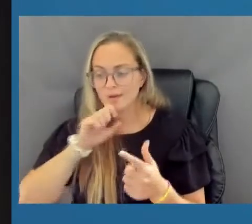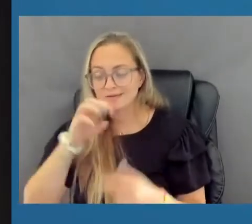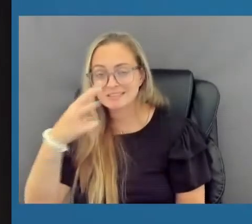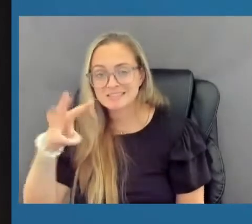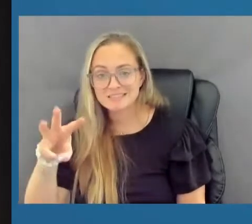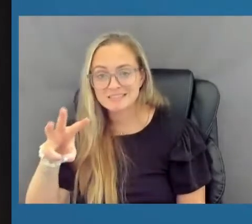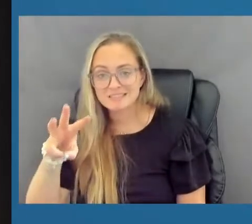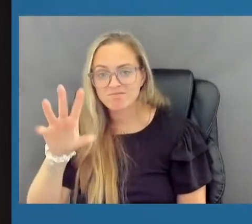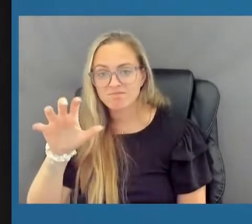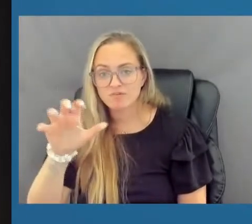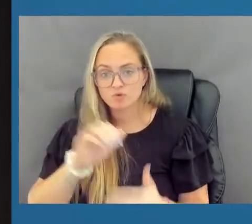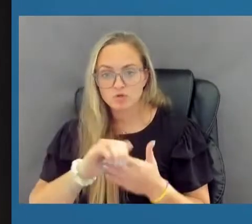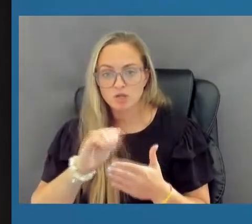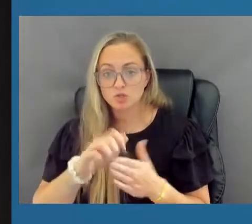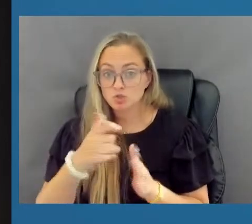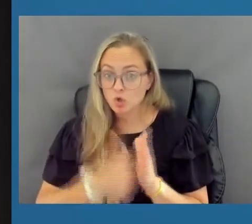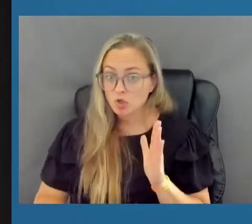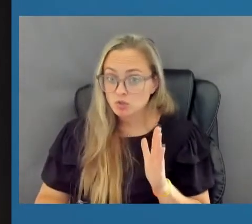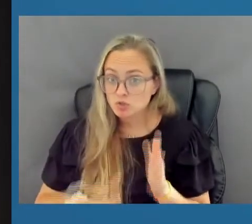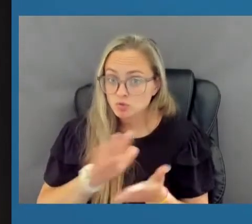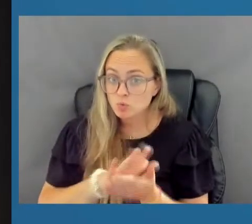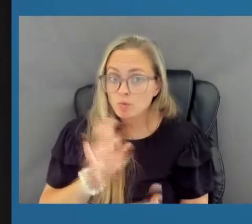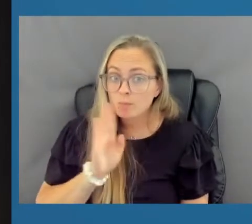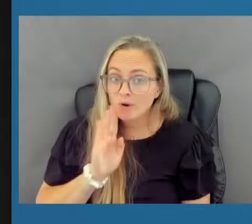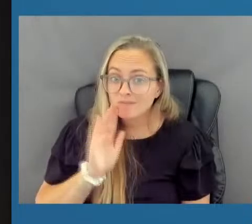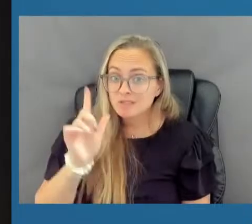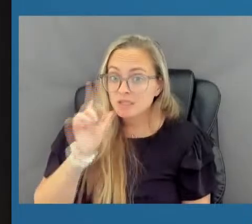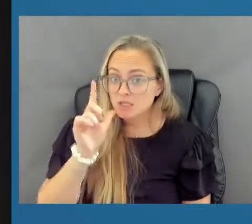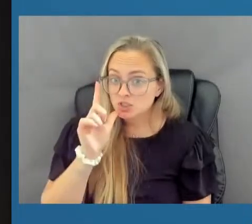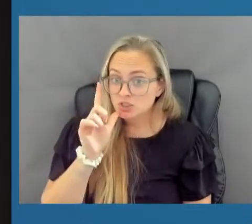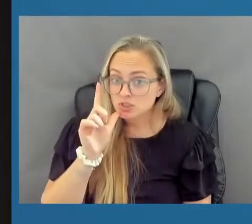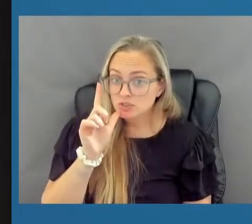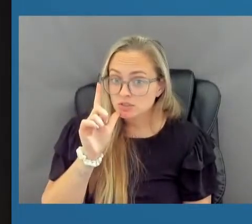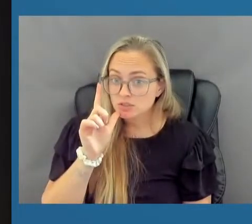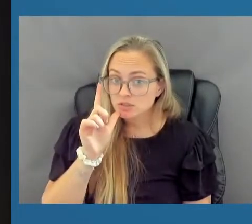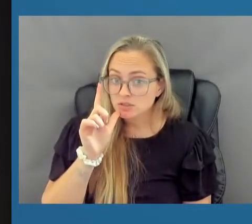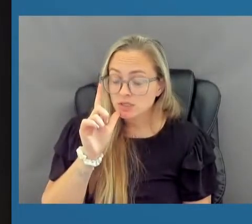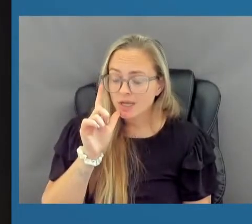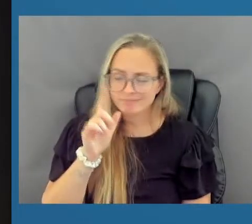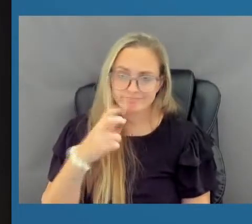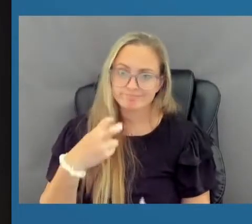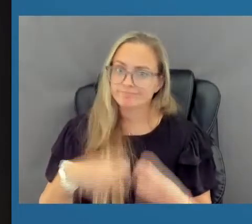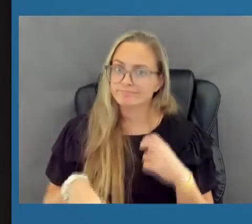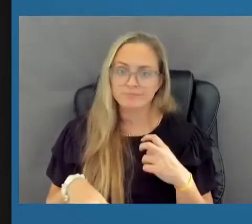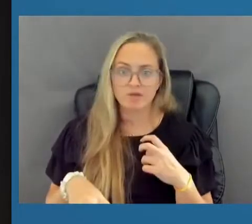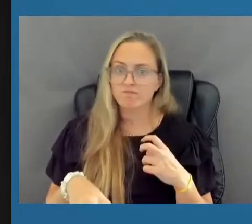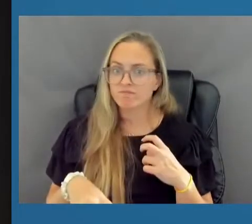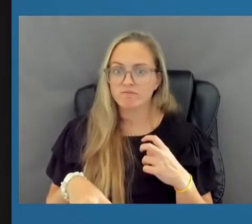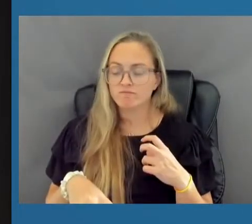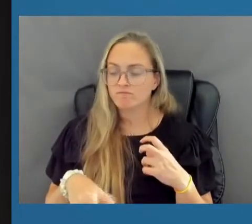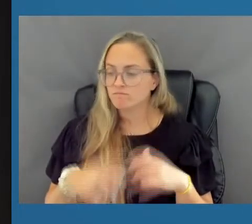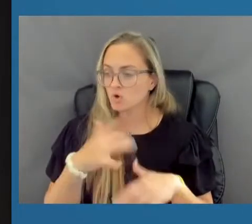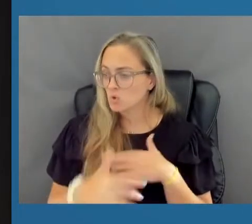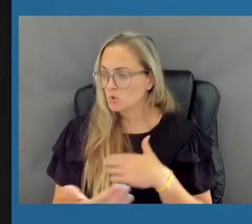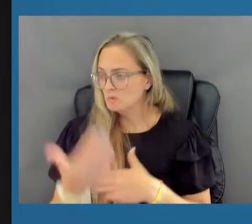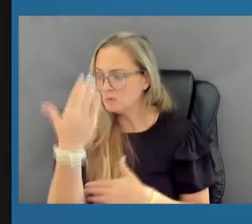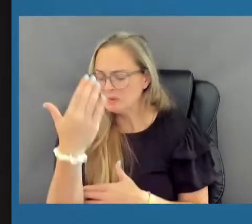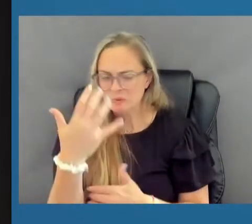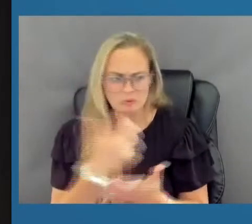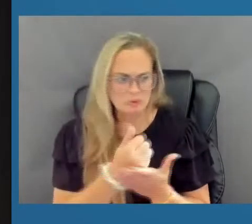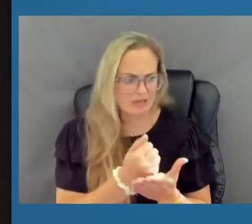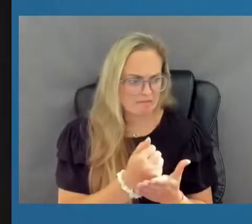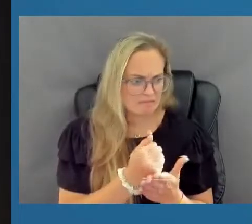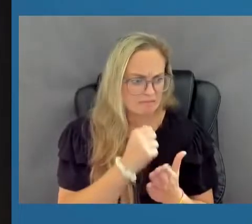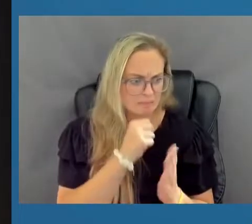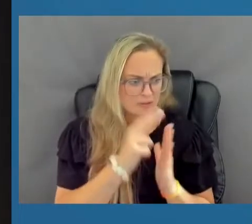The cost of school breakfasts and lunches, and again, it's a hassle to crack of dawn to figure out, oh my God, we're out of peanut butter. Somebody run